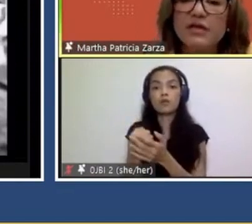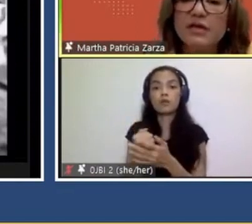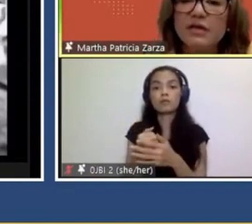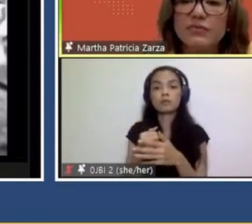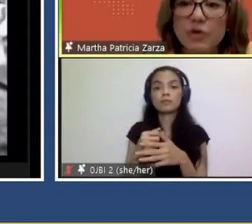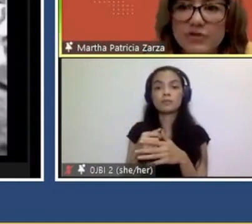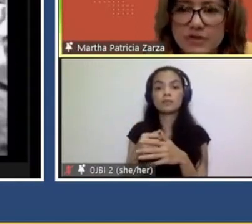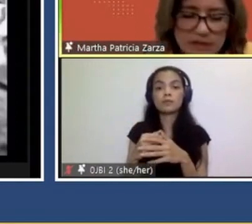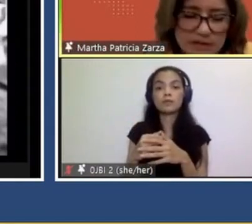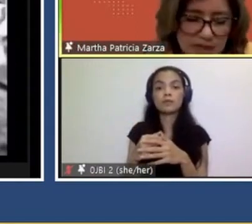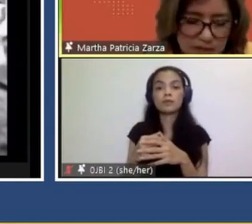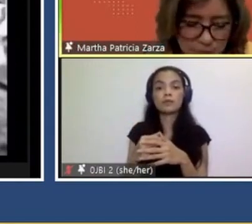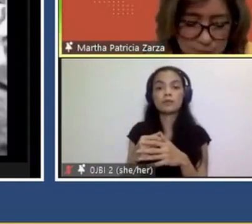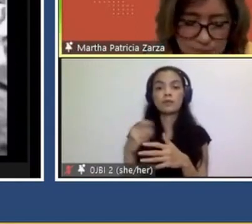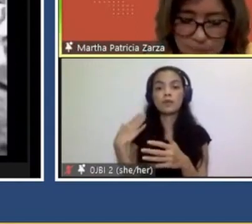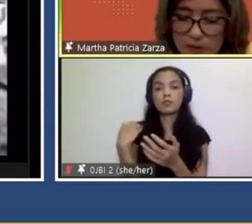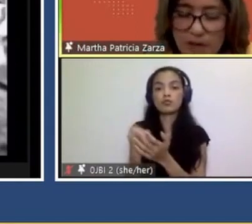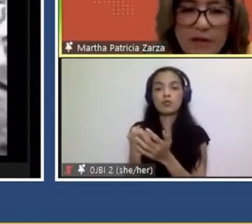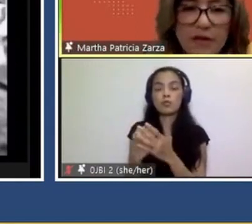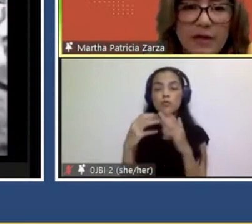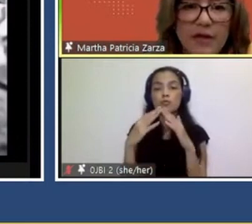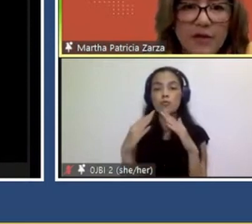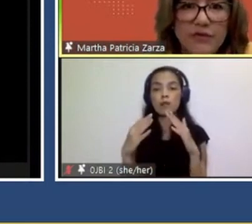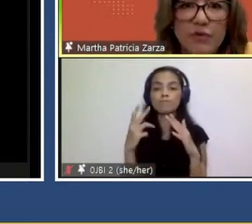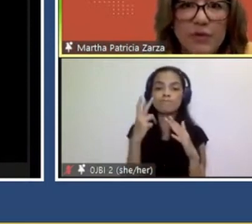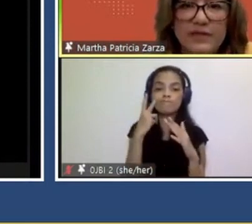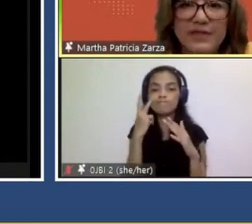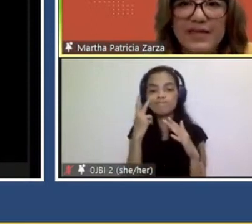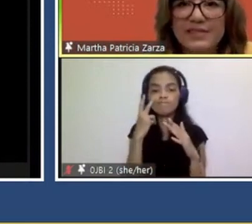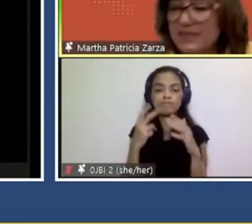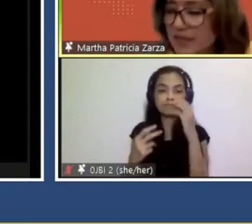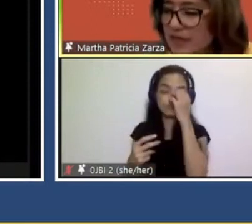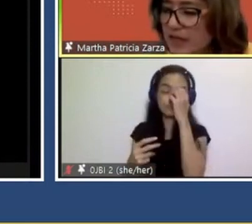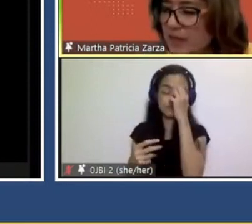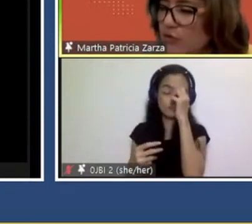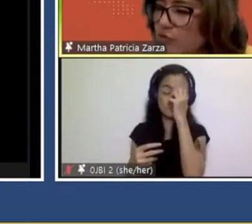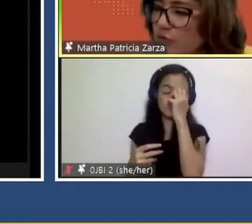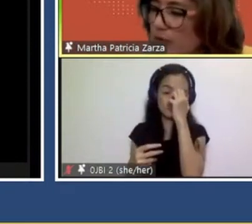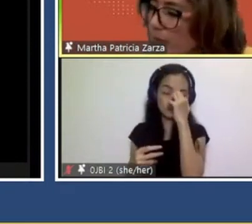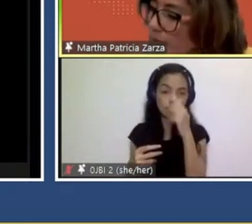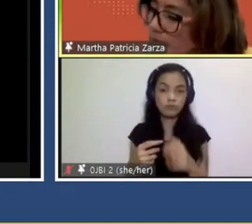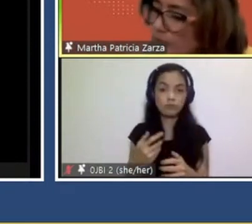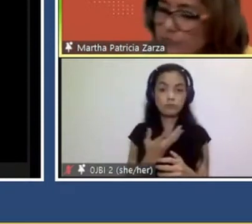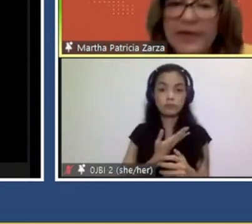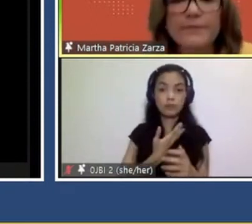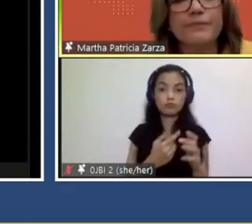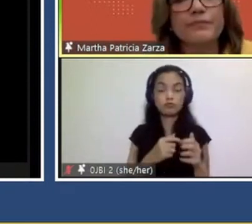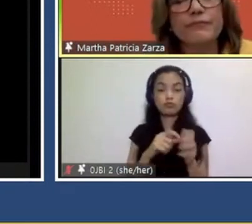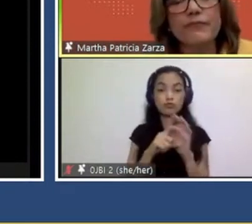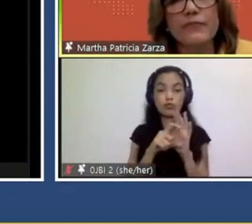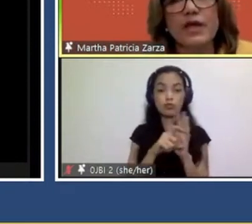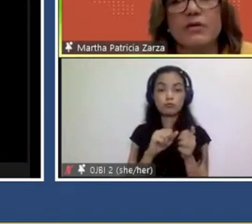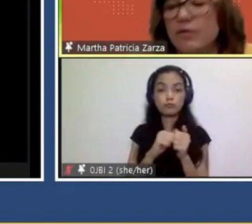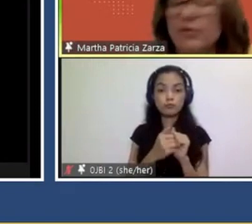traditional roles at home. So what the case study that I'm going to talk about today,